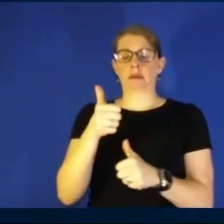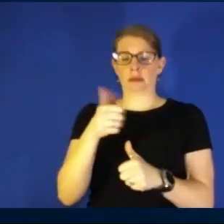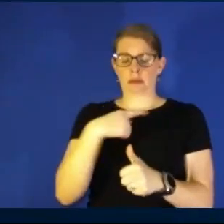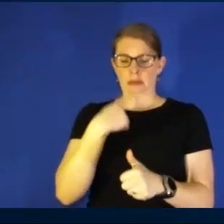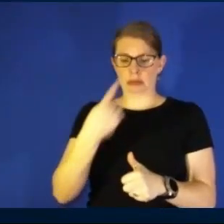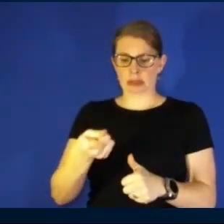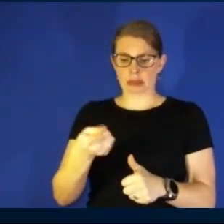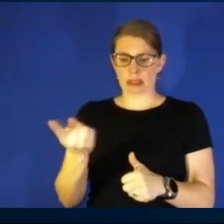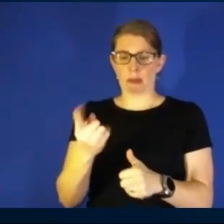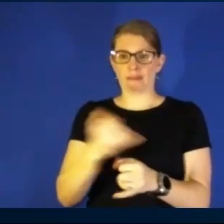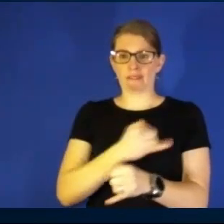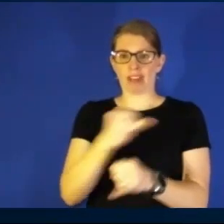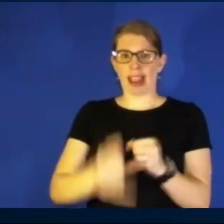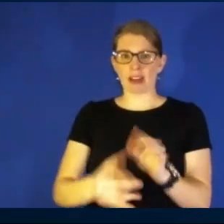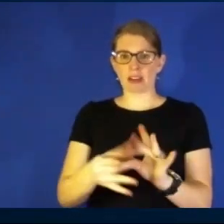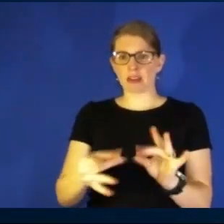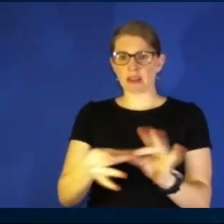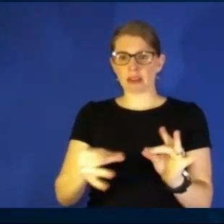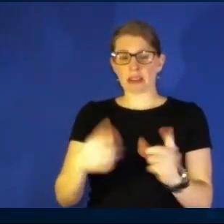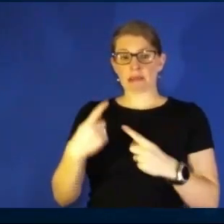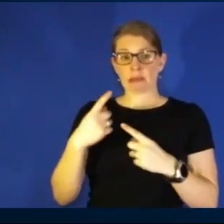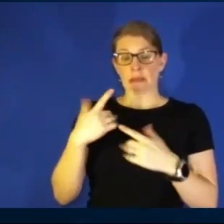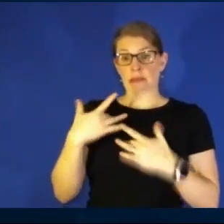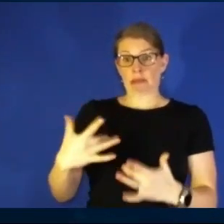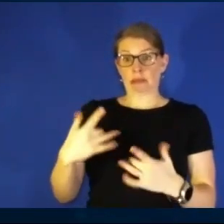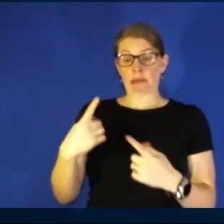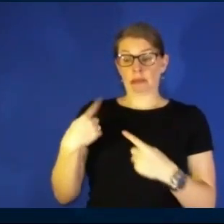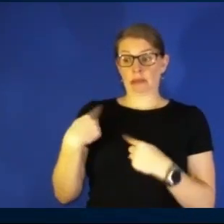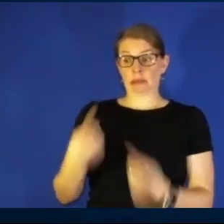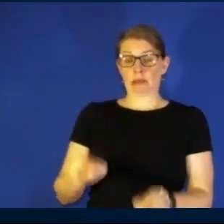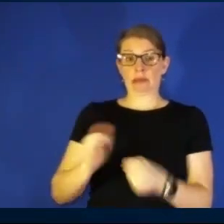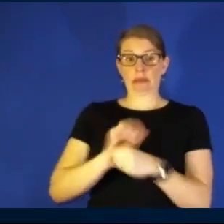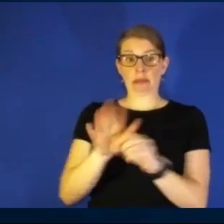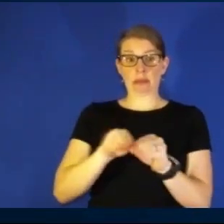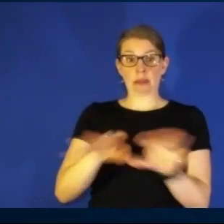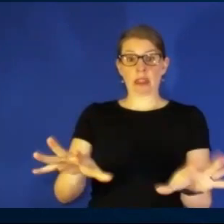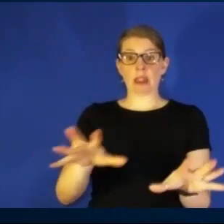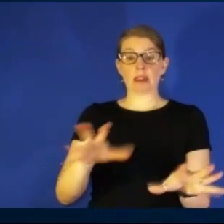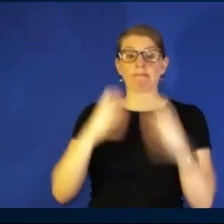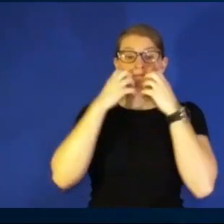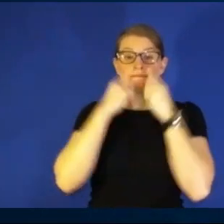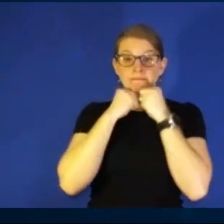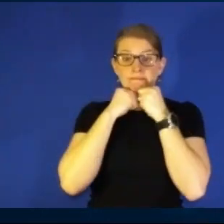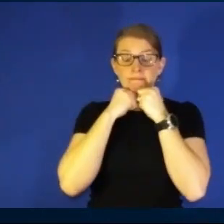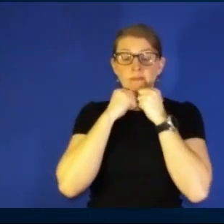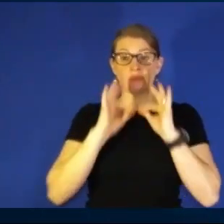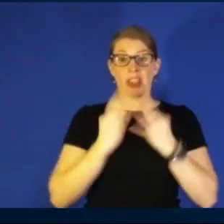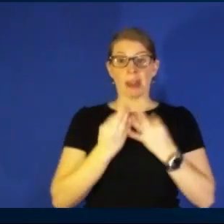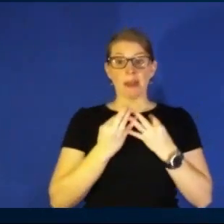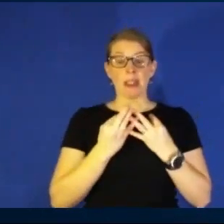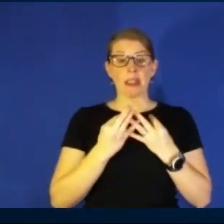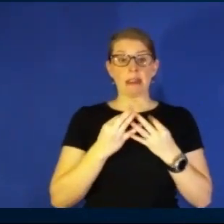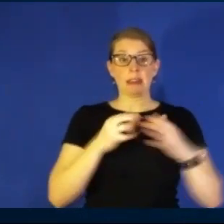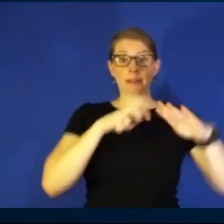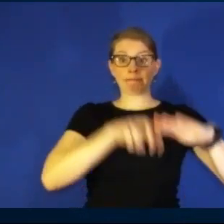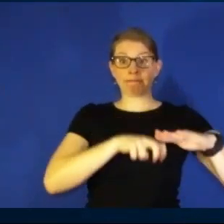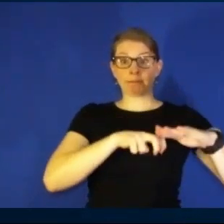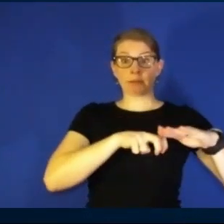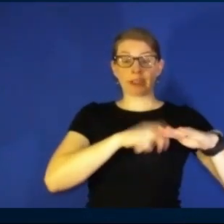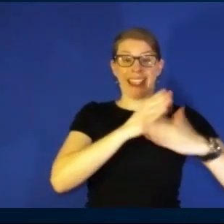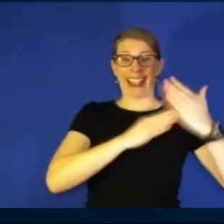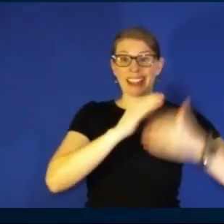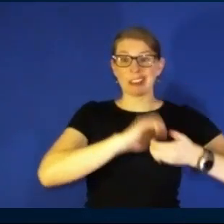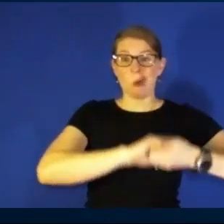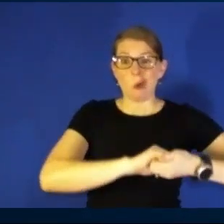someone. Usually, until this pandemic, it was the loved ones in the room holding their hands. I mean, we all know what we'd want to hear from a parent